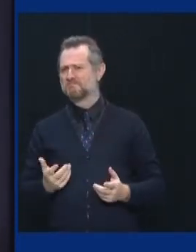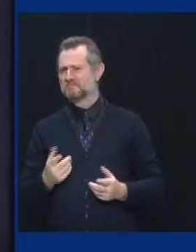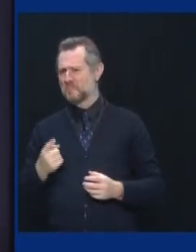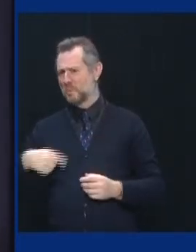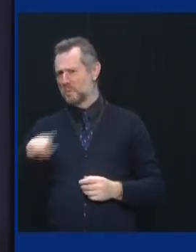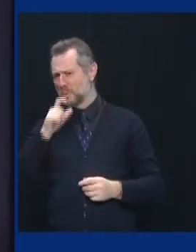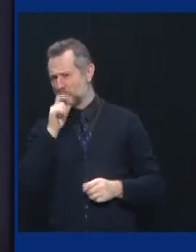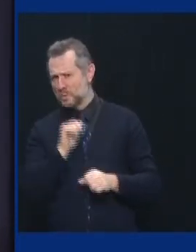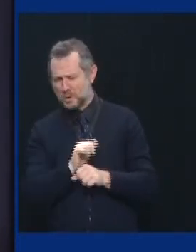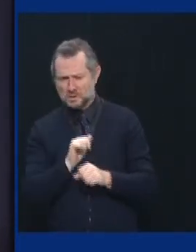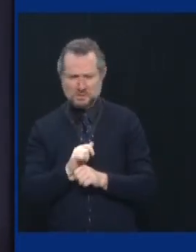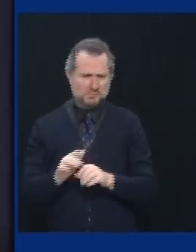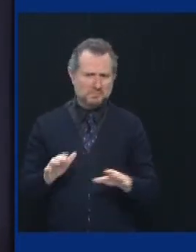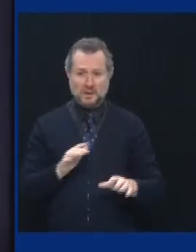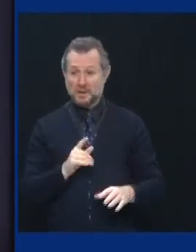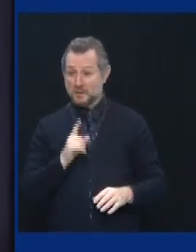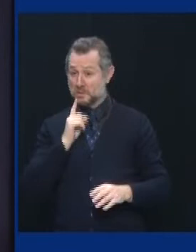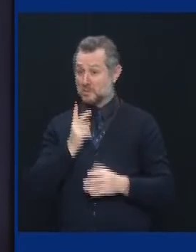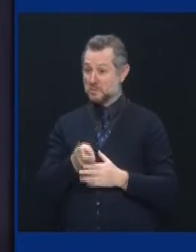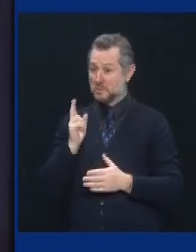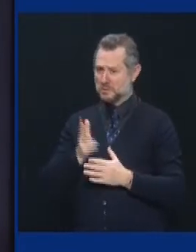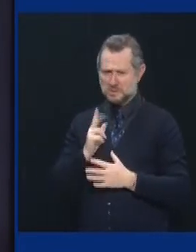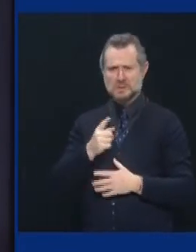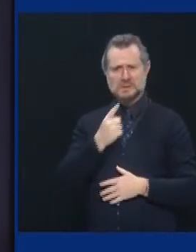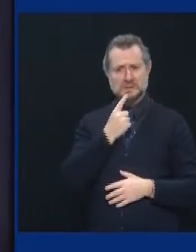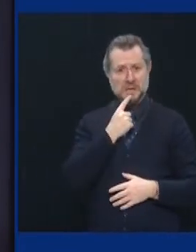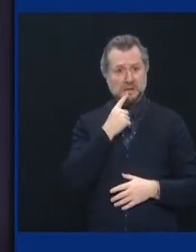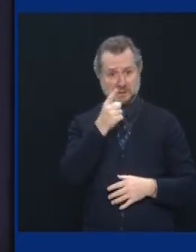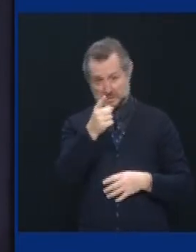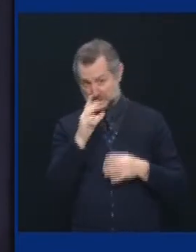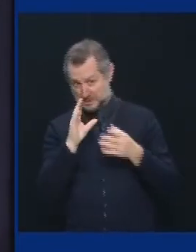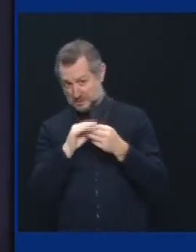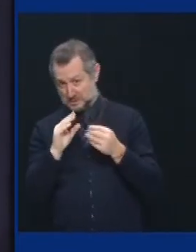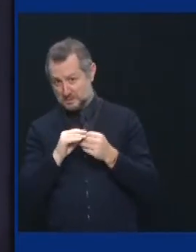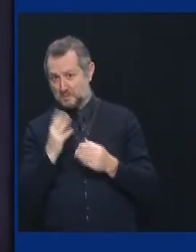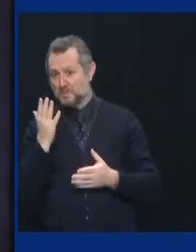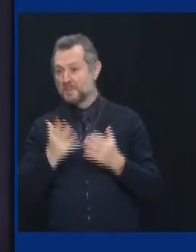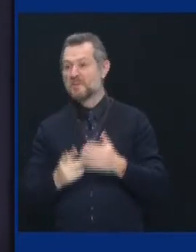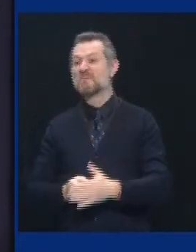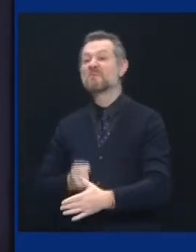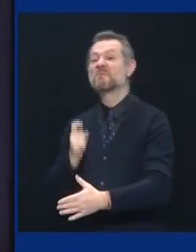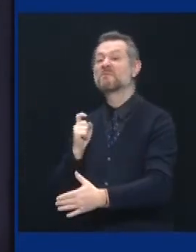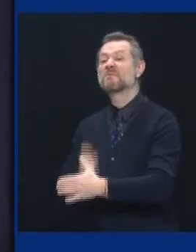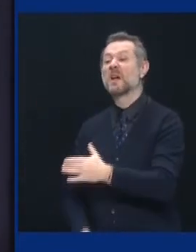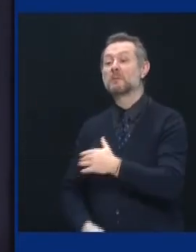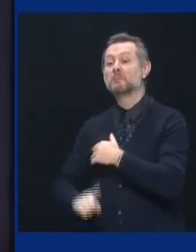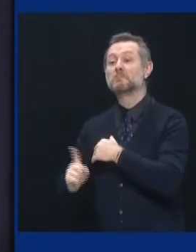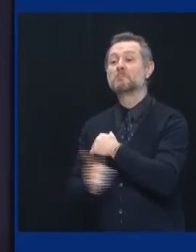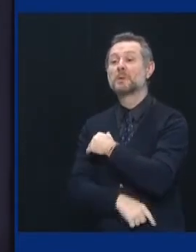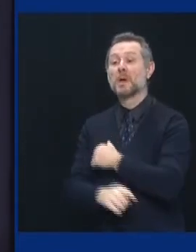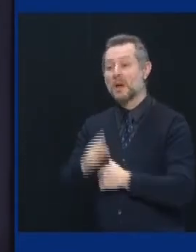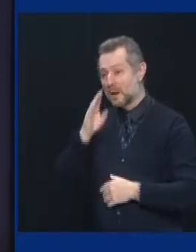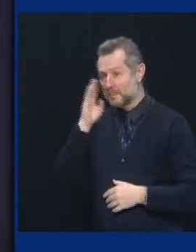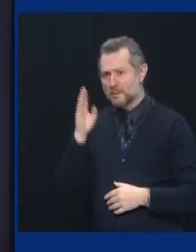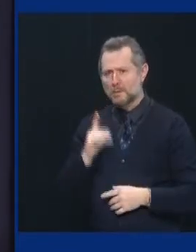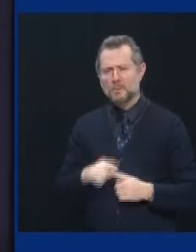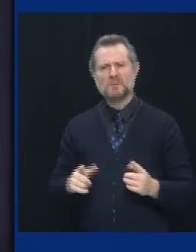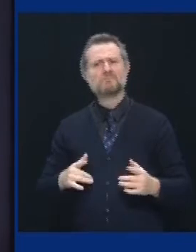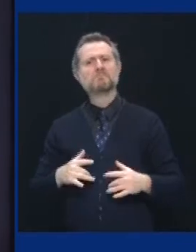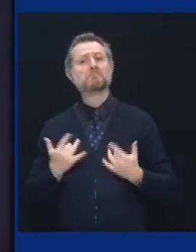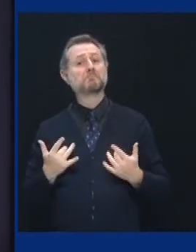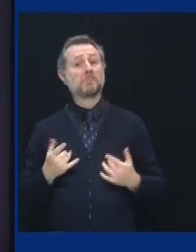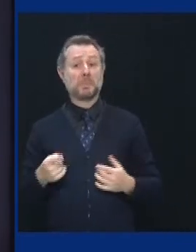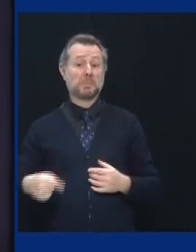And I know a few weeks back you talked about potentially fining hospitals. What is the status of that? Could these